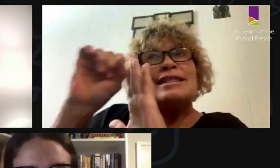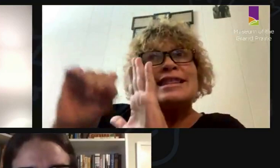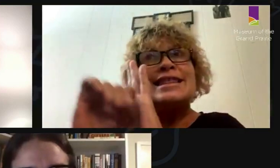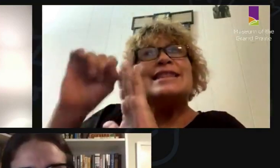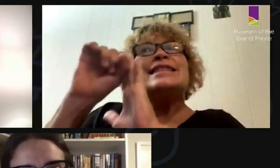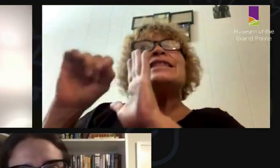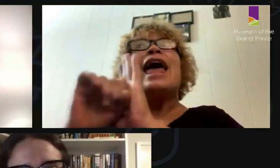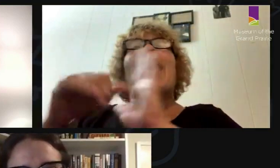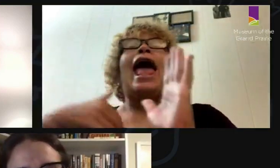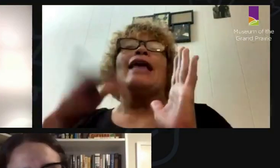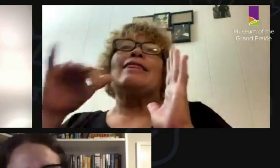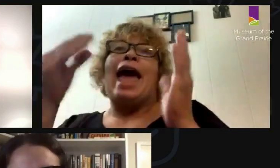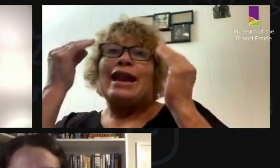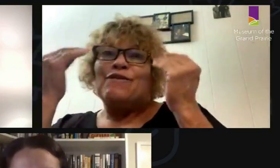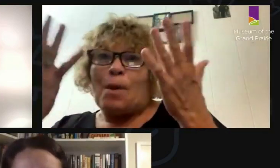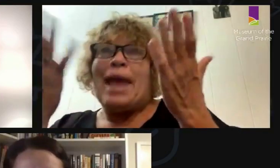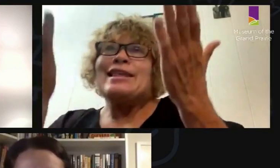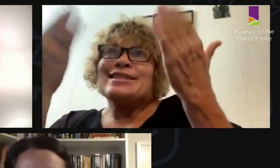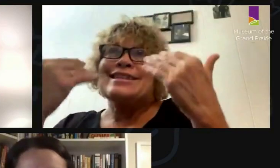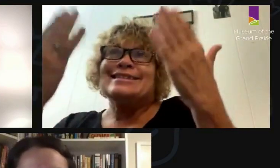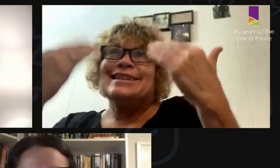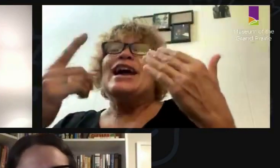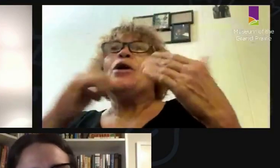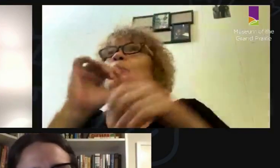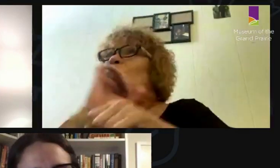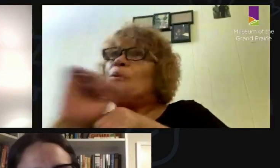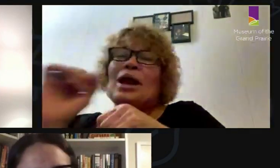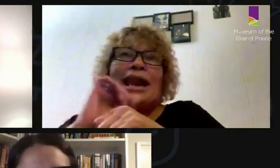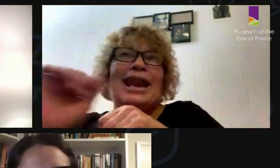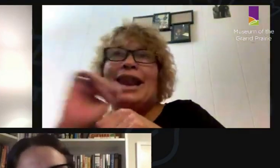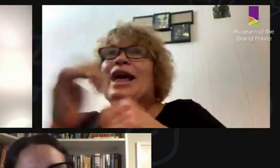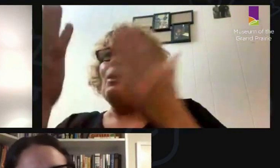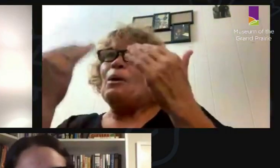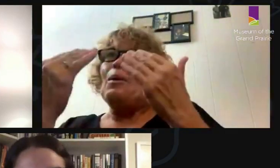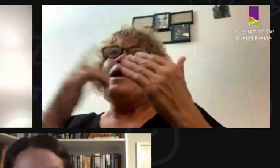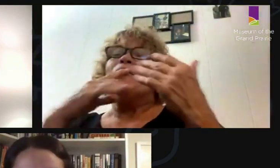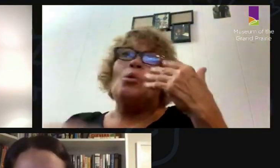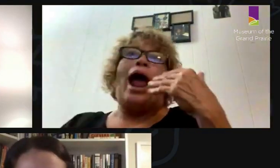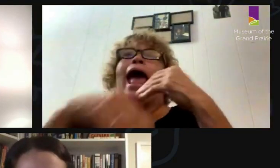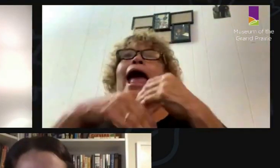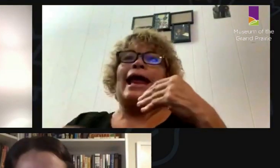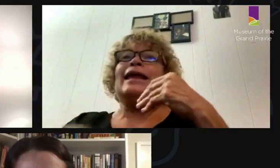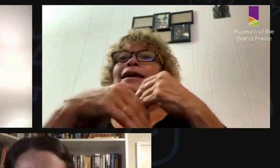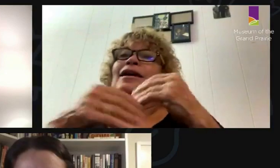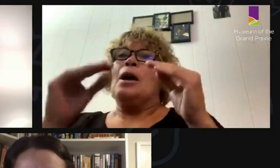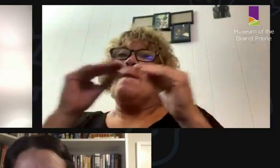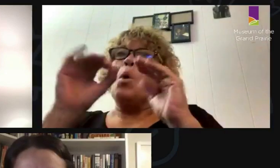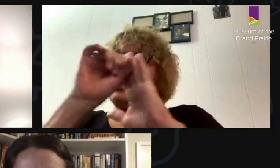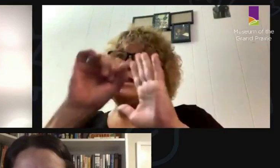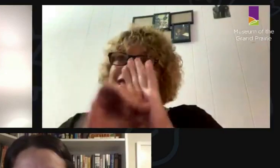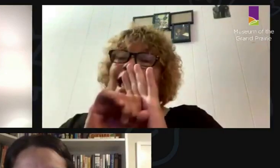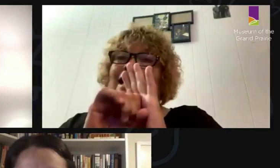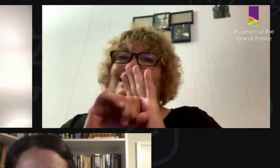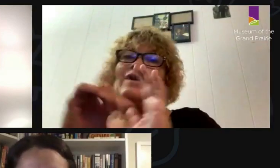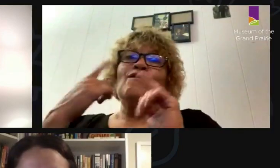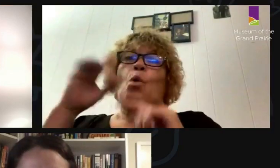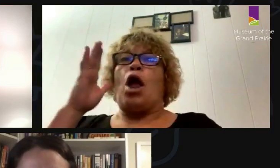that information, we would love to work with folks, and we're open to adding other states in the